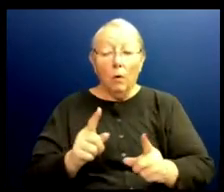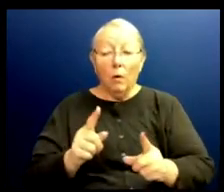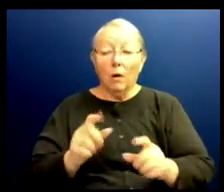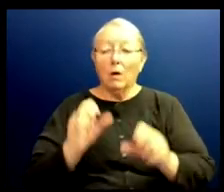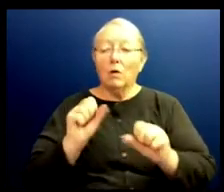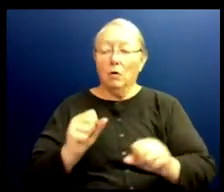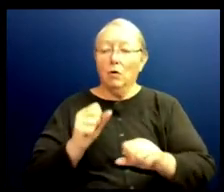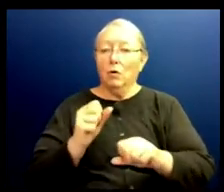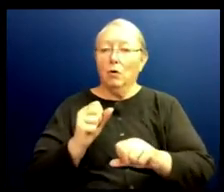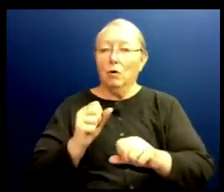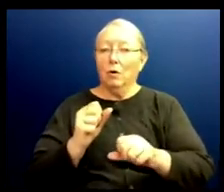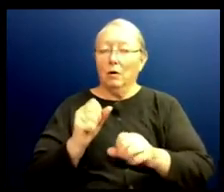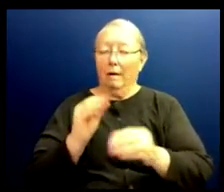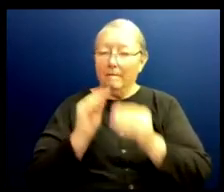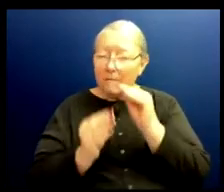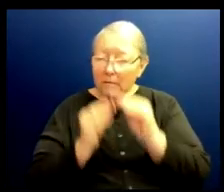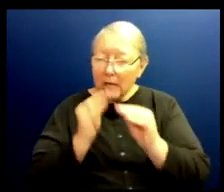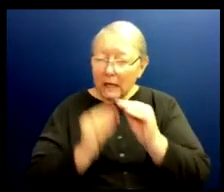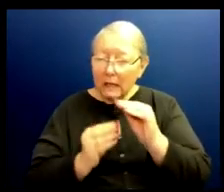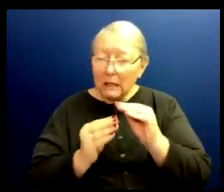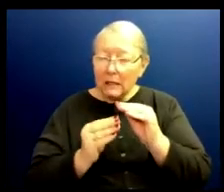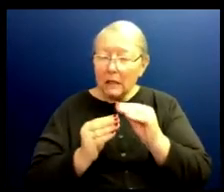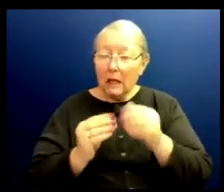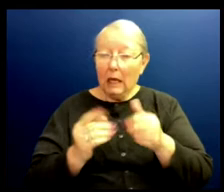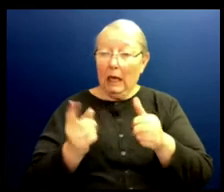down. By the way,